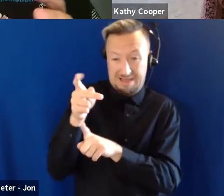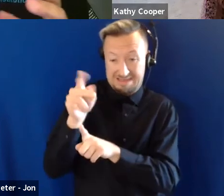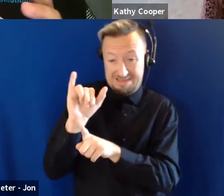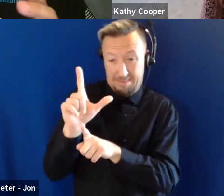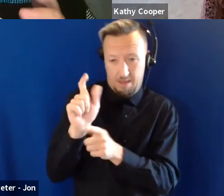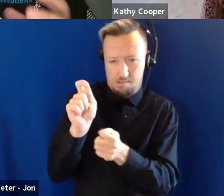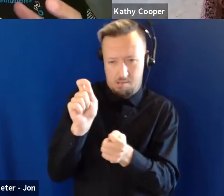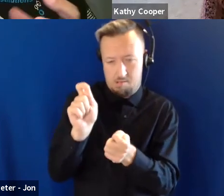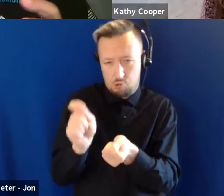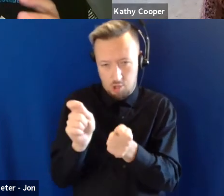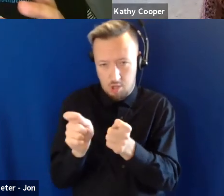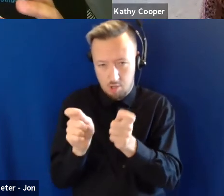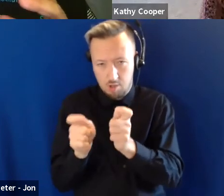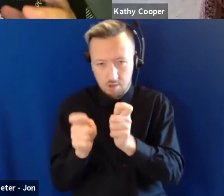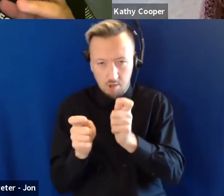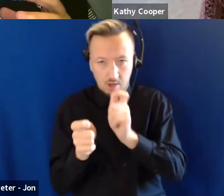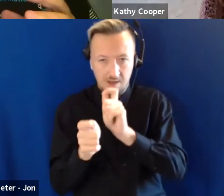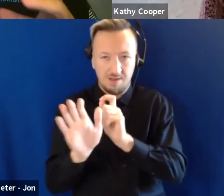it's become more of